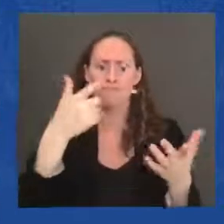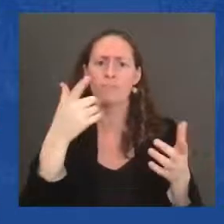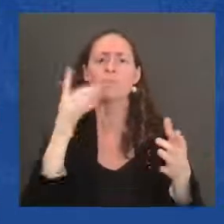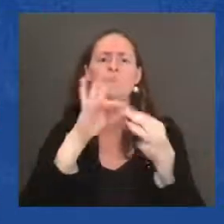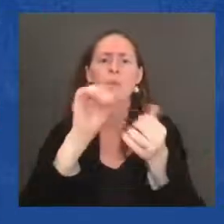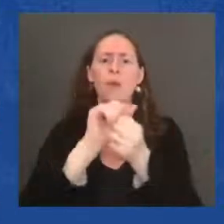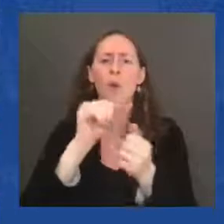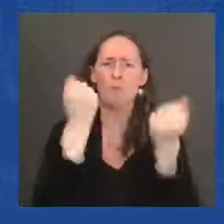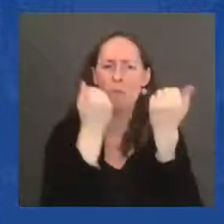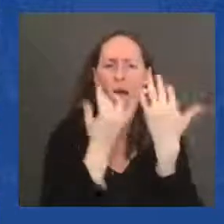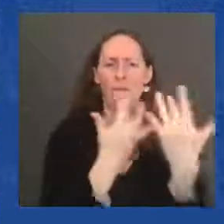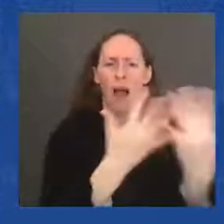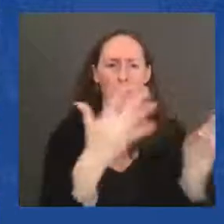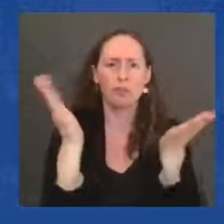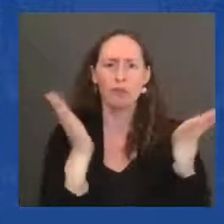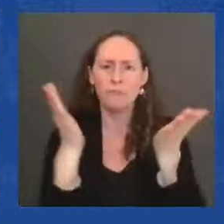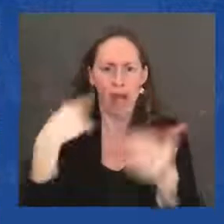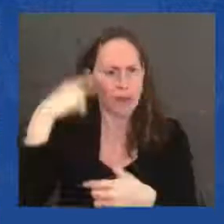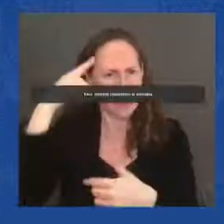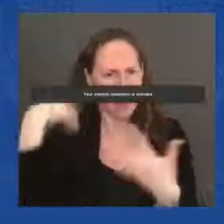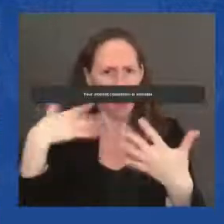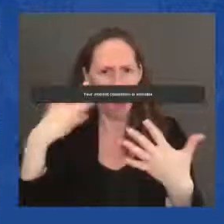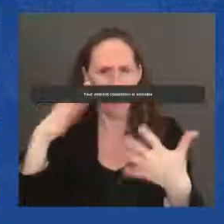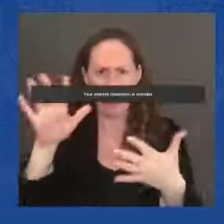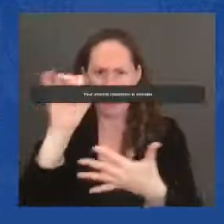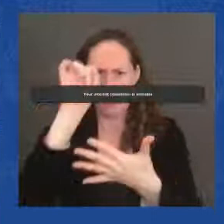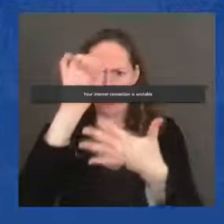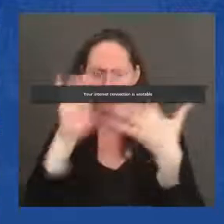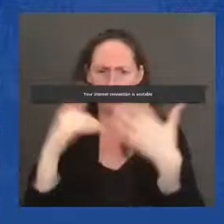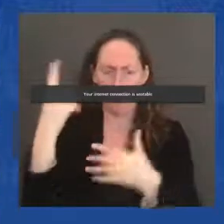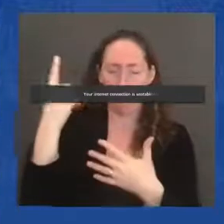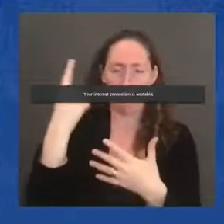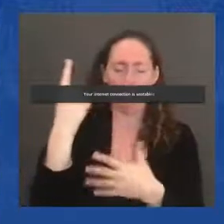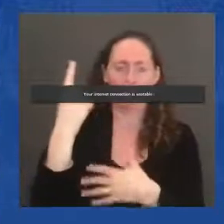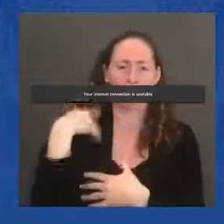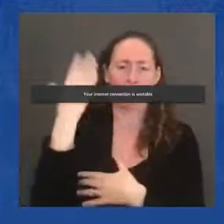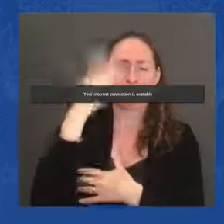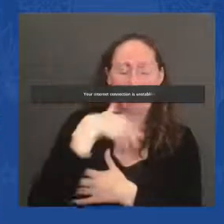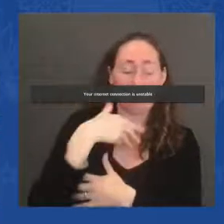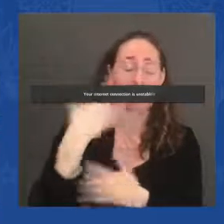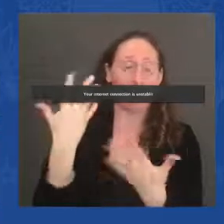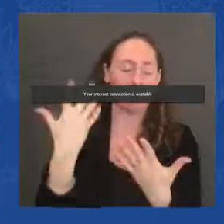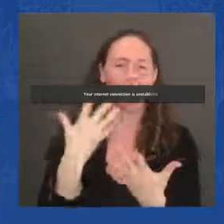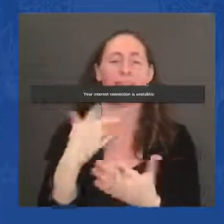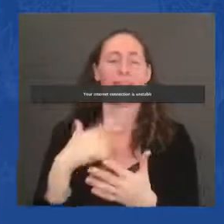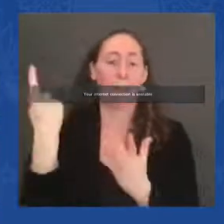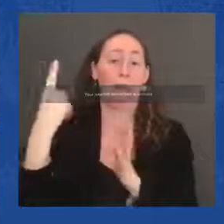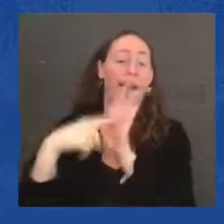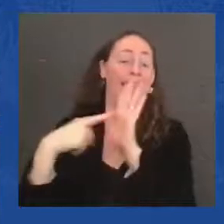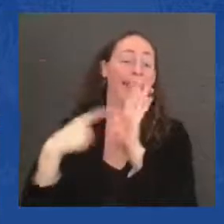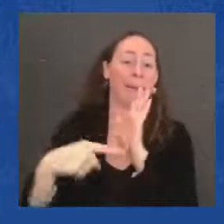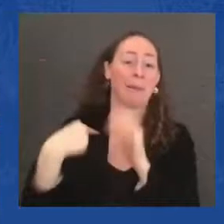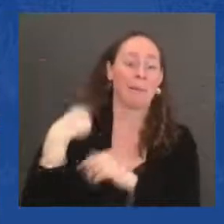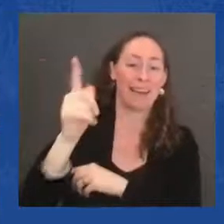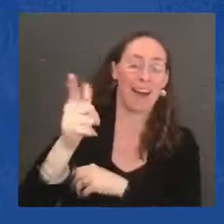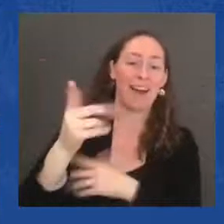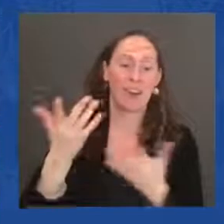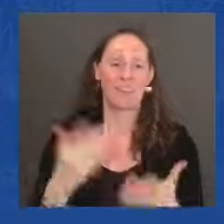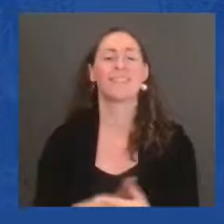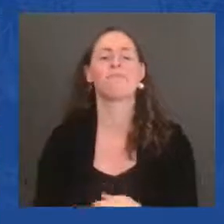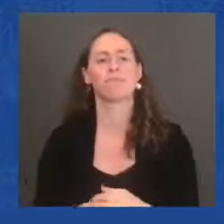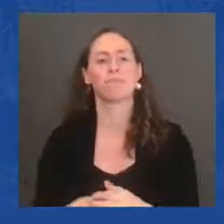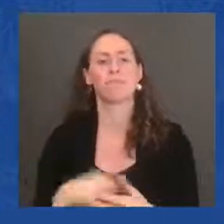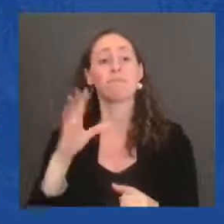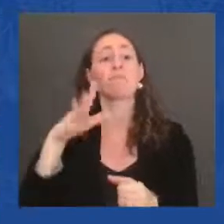Service, one of the original partners here at NIFC. The inception of this was a Forest Service, BLM, NOAA, Fish and National Weather Service